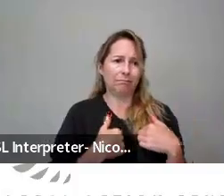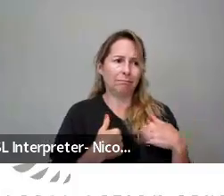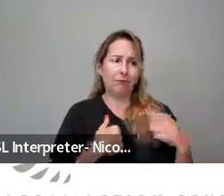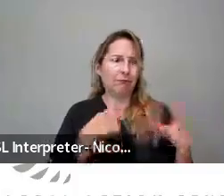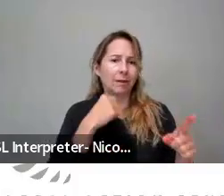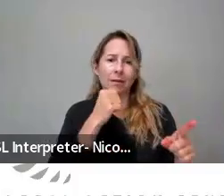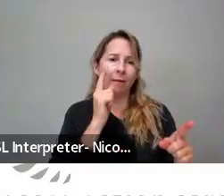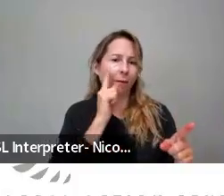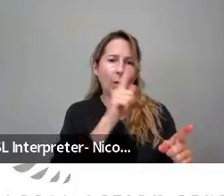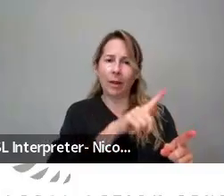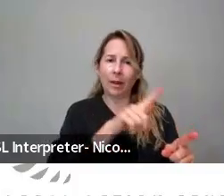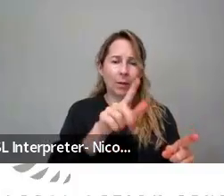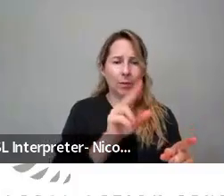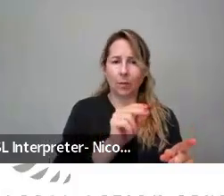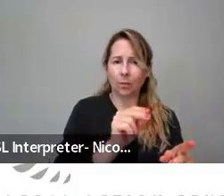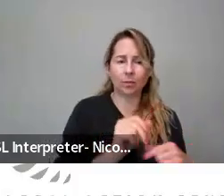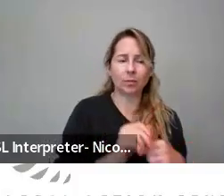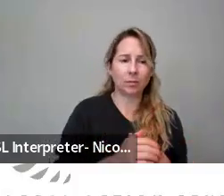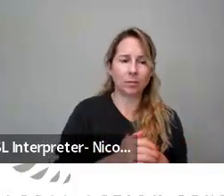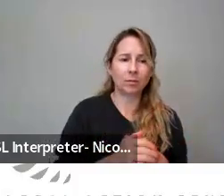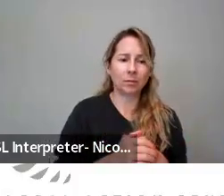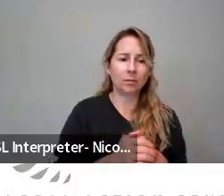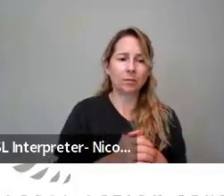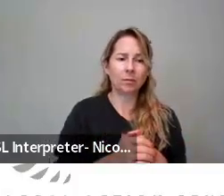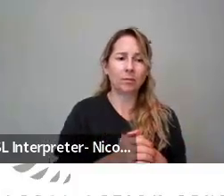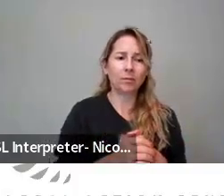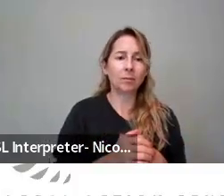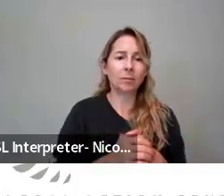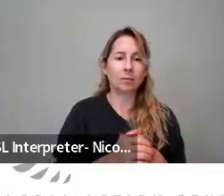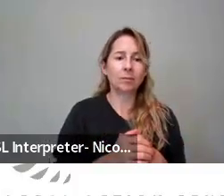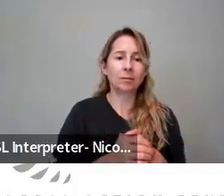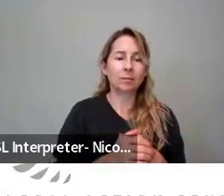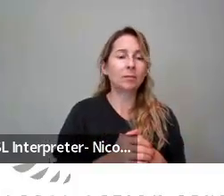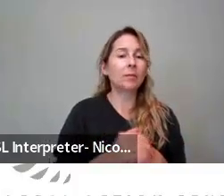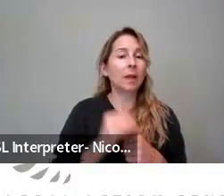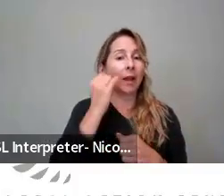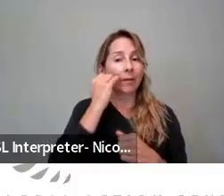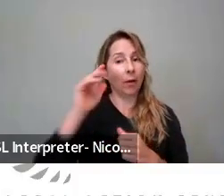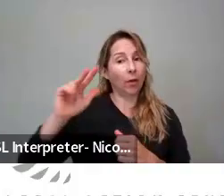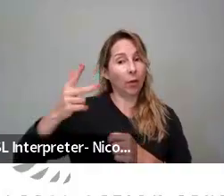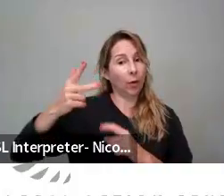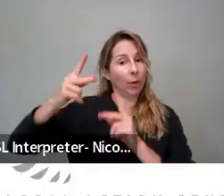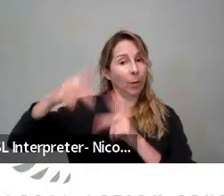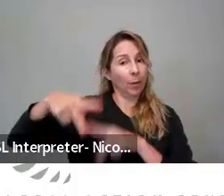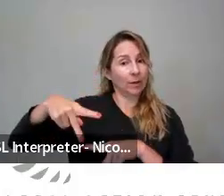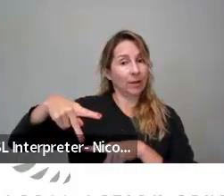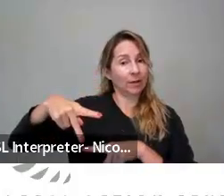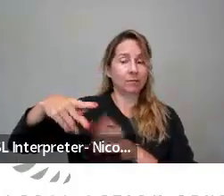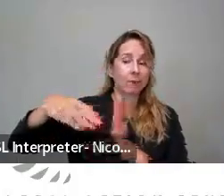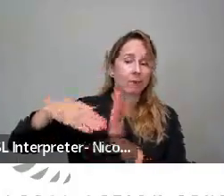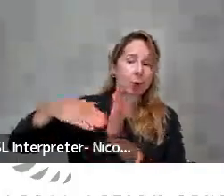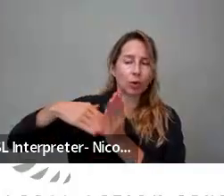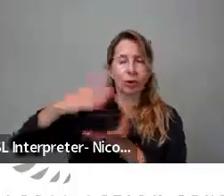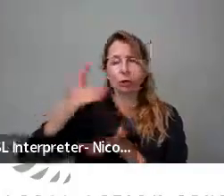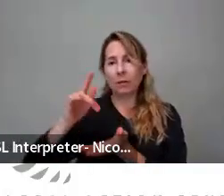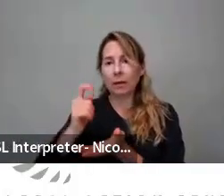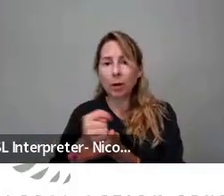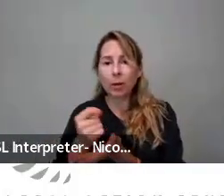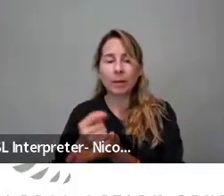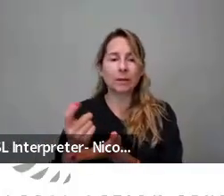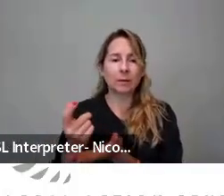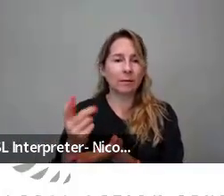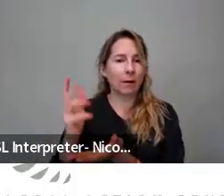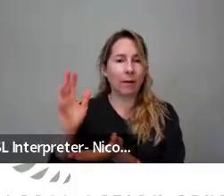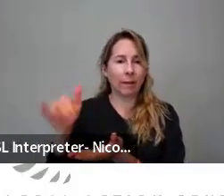genuine. Again, if you're thinking reliable third-party evidence, that's usually as high as you can